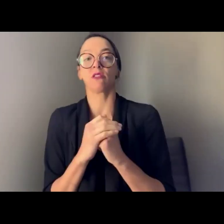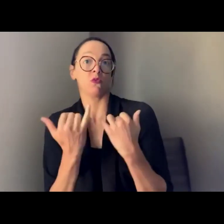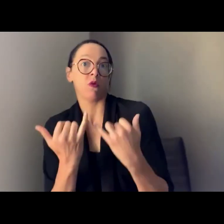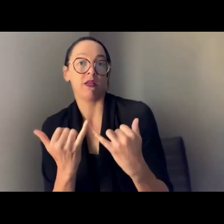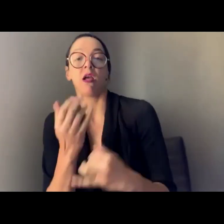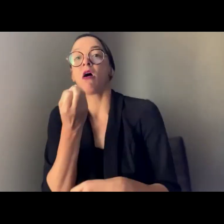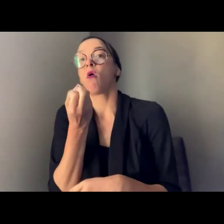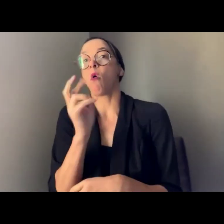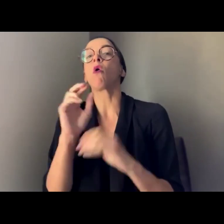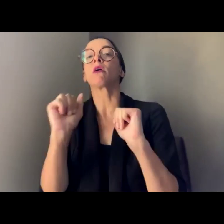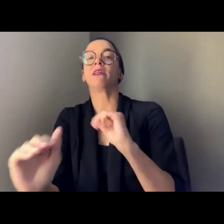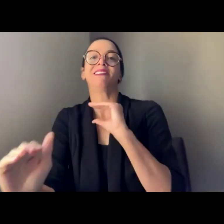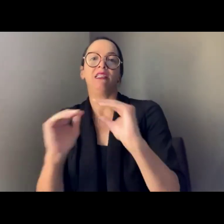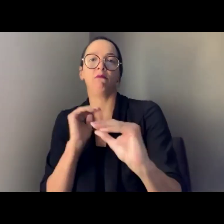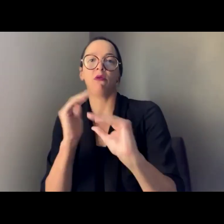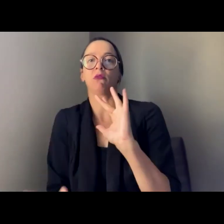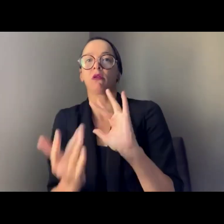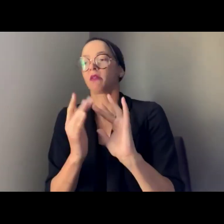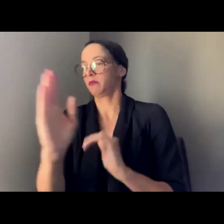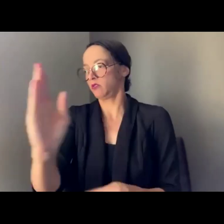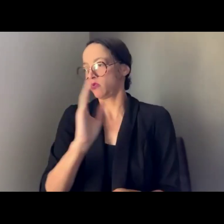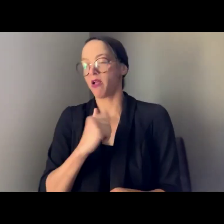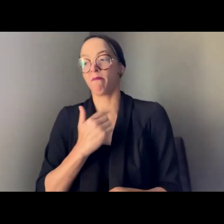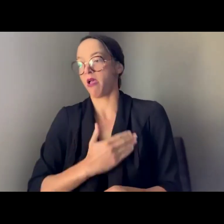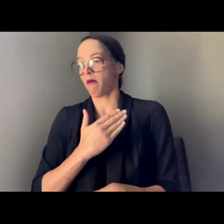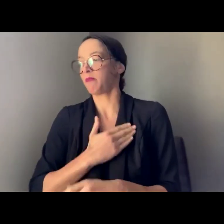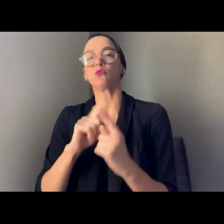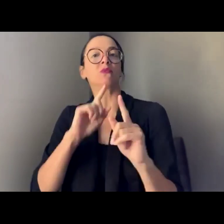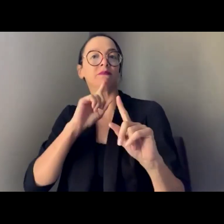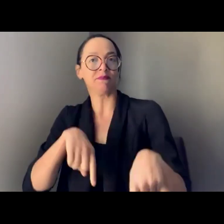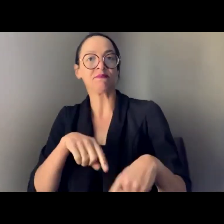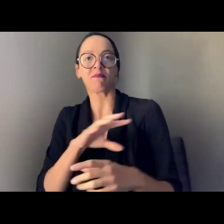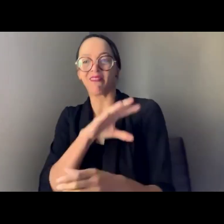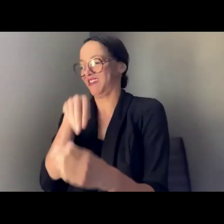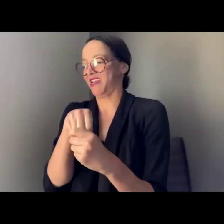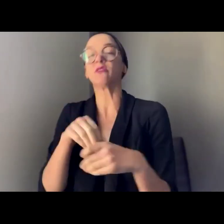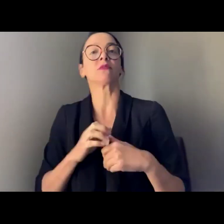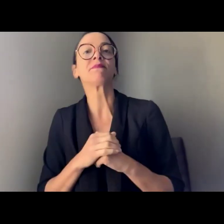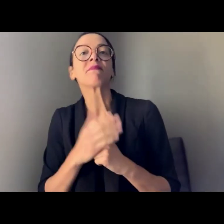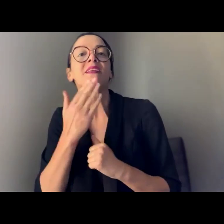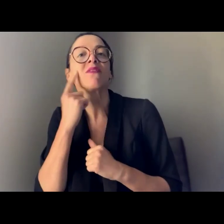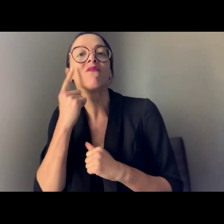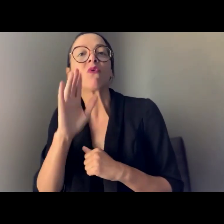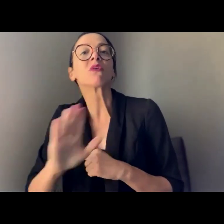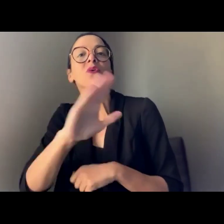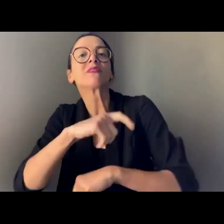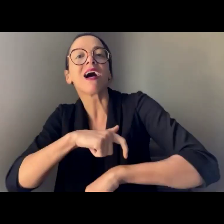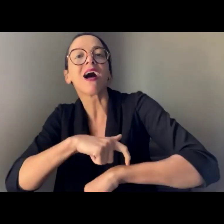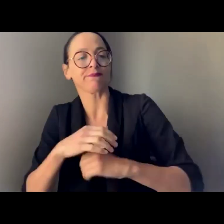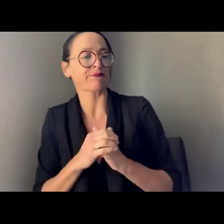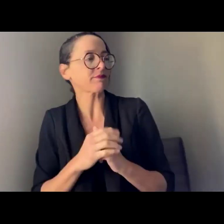for your time. I see Hagar has her hand raised. And then Marty, and then Kim